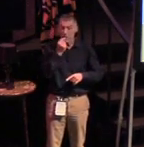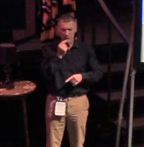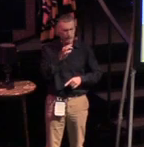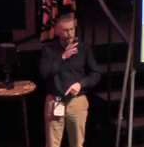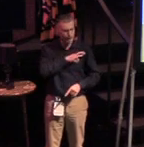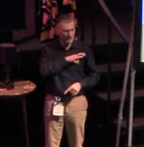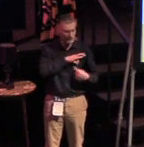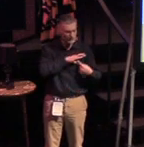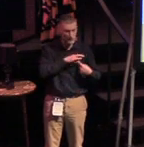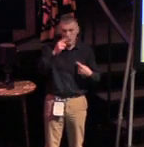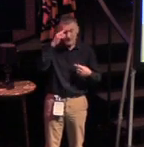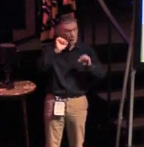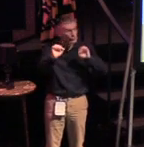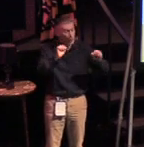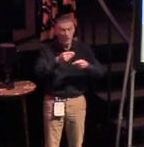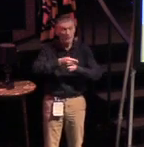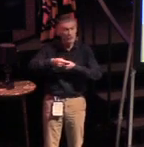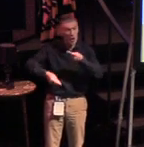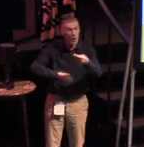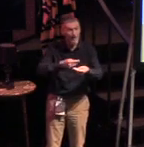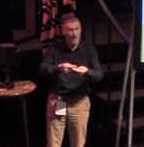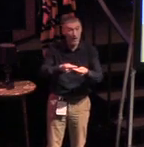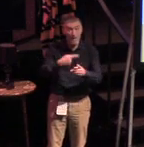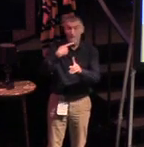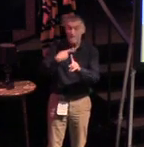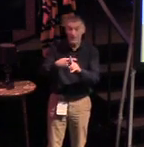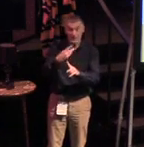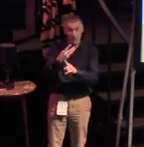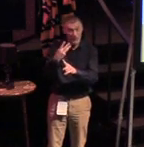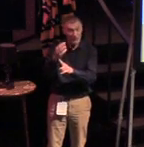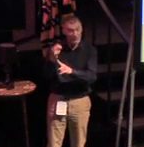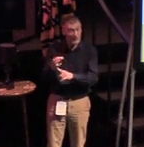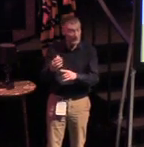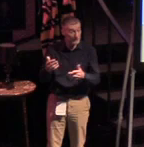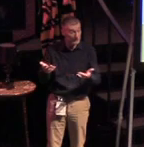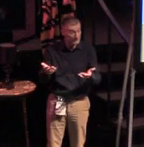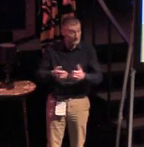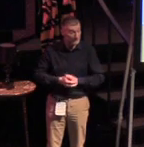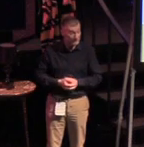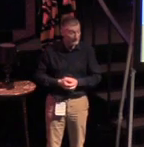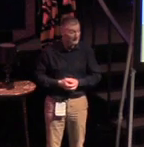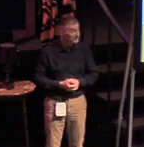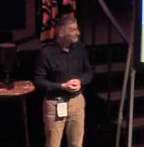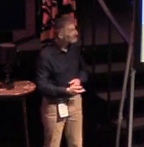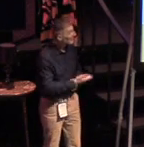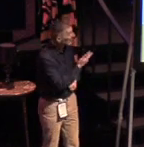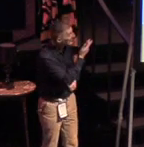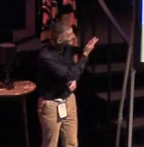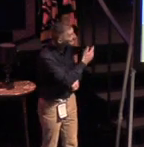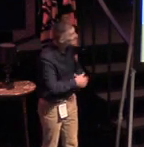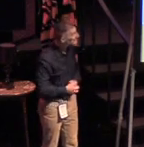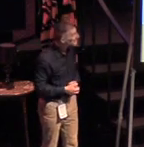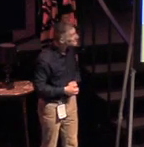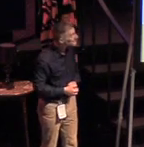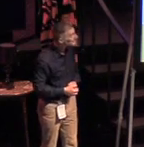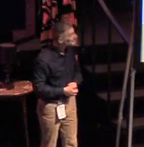turnover for last year I've 33% on top of it this one I found particularly interesting so this